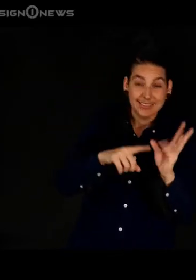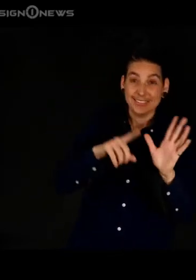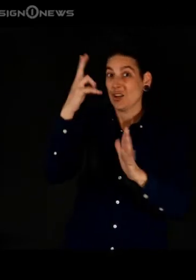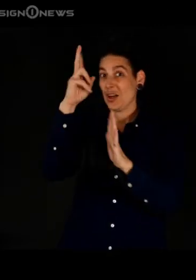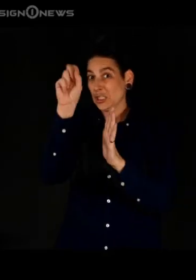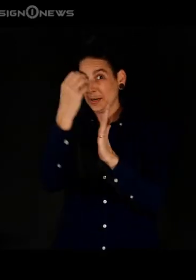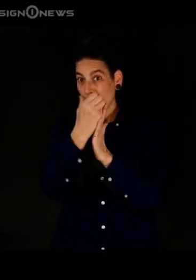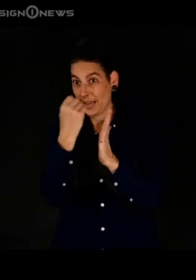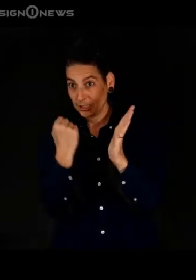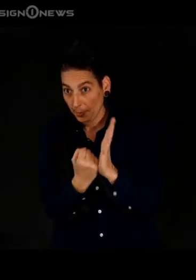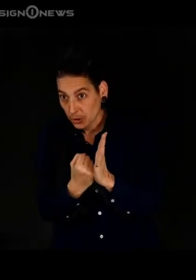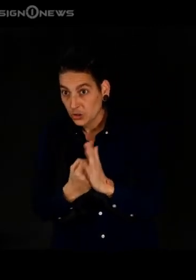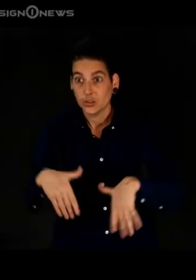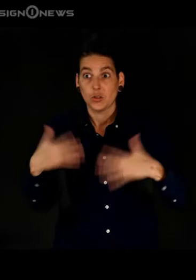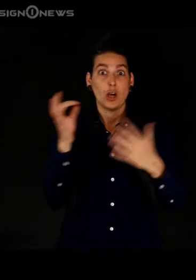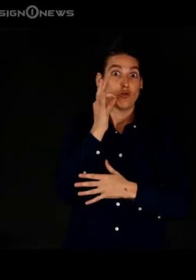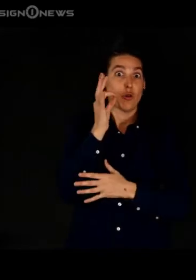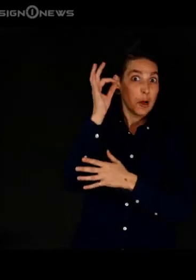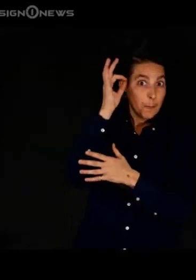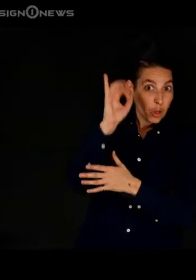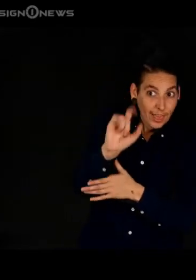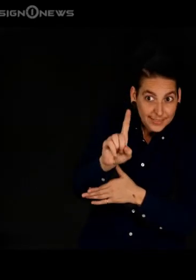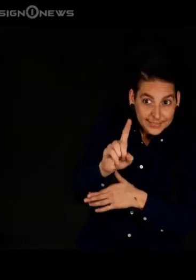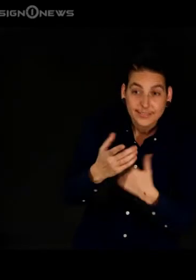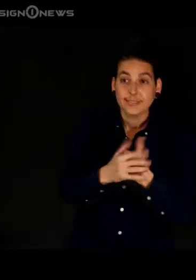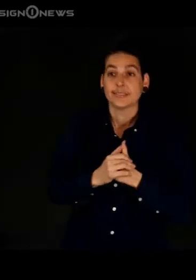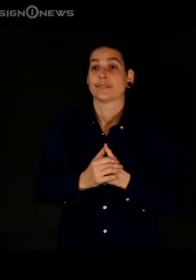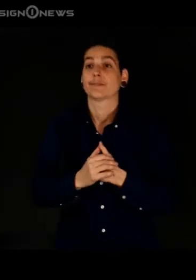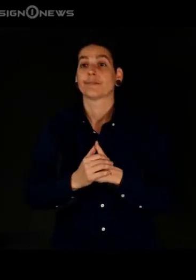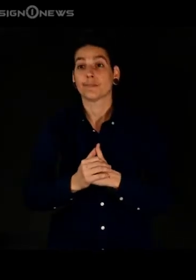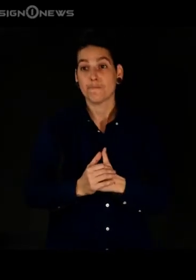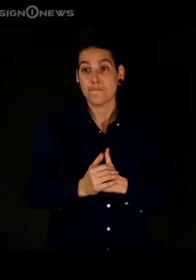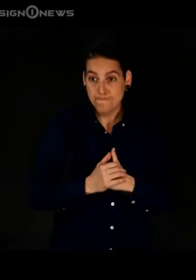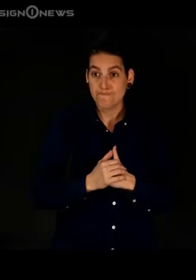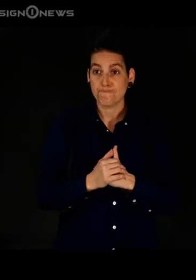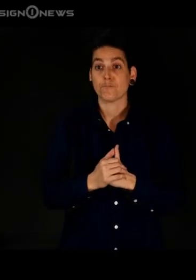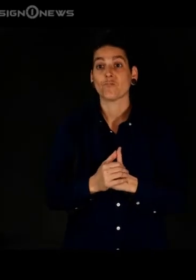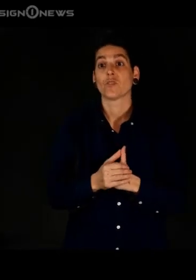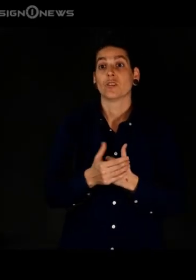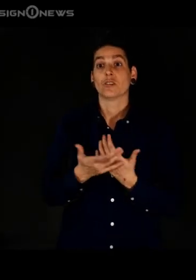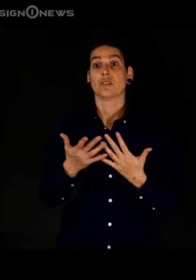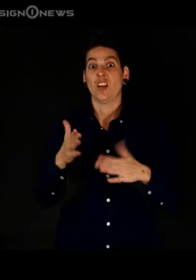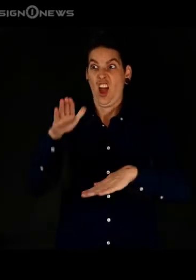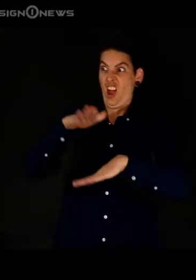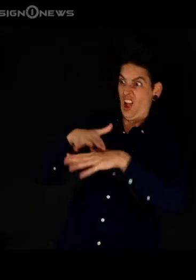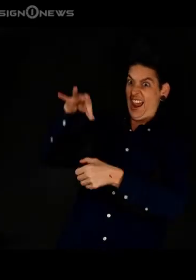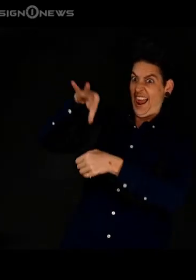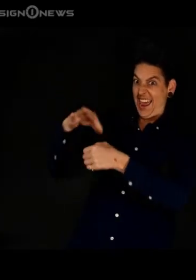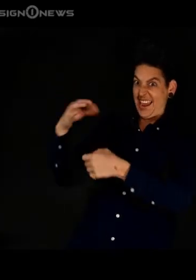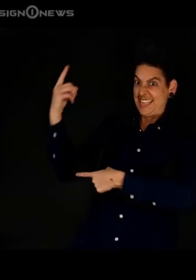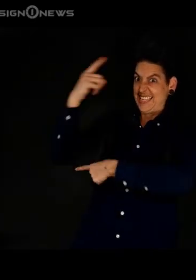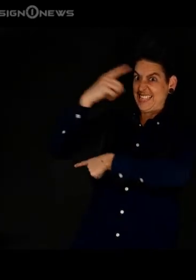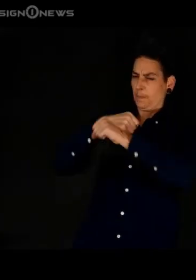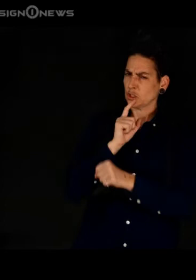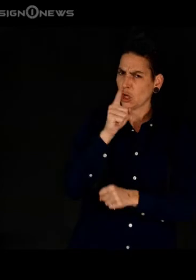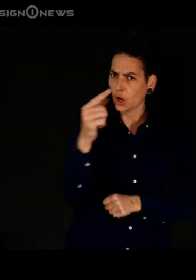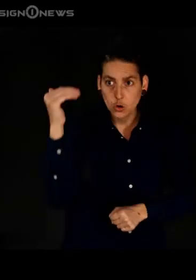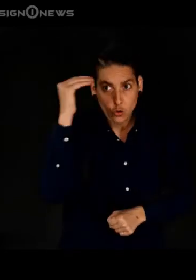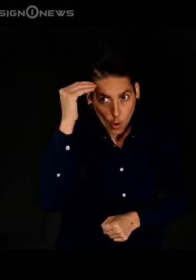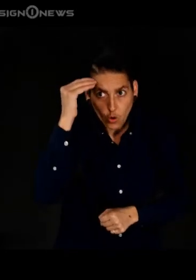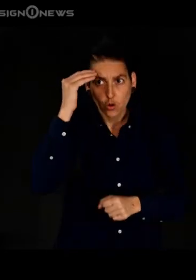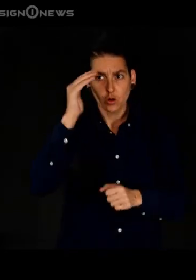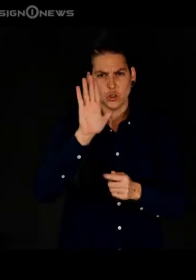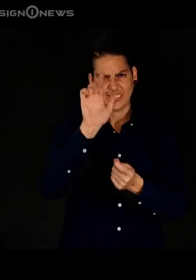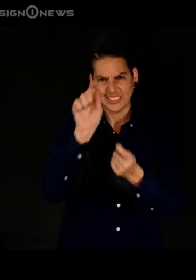U.S. passport, or tribal ID. To vote on election day, make sure you know where